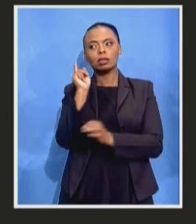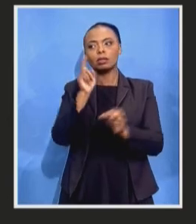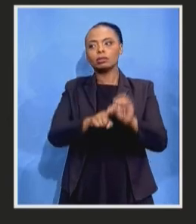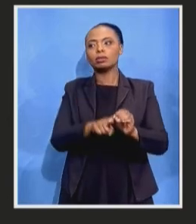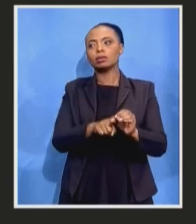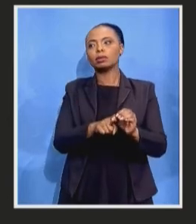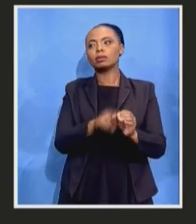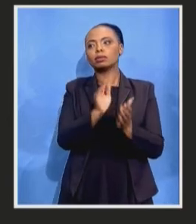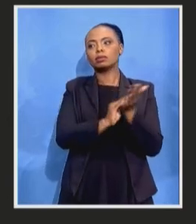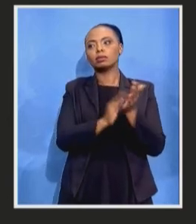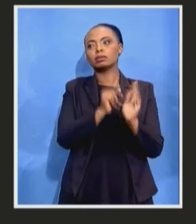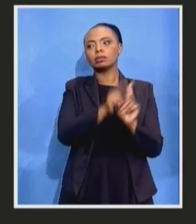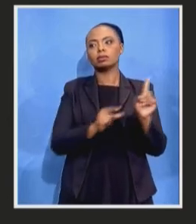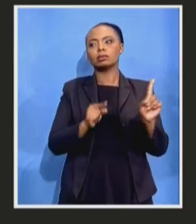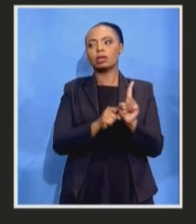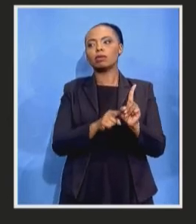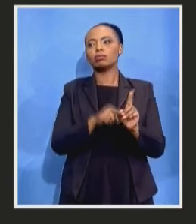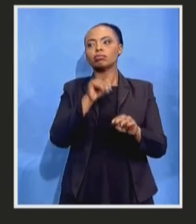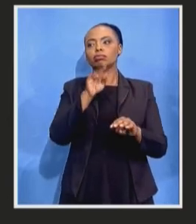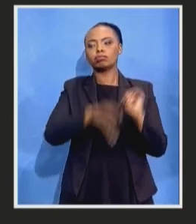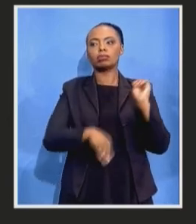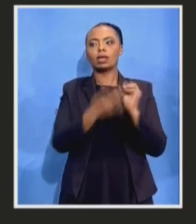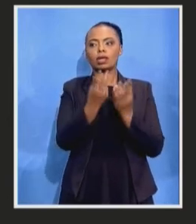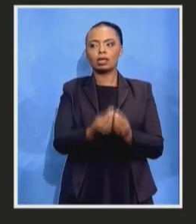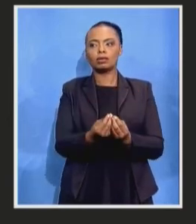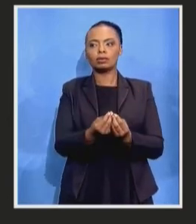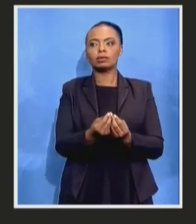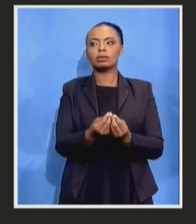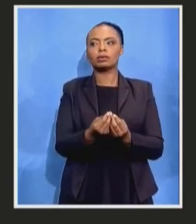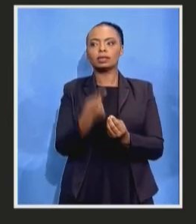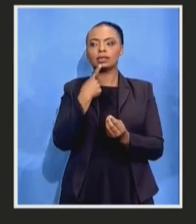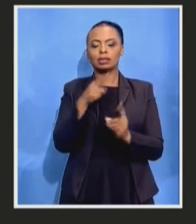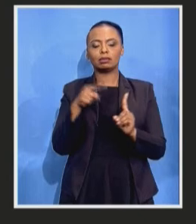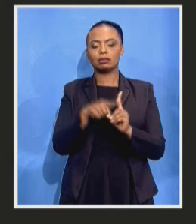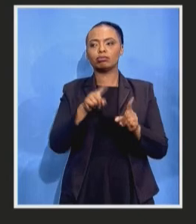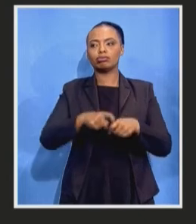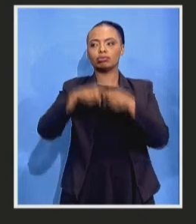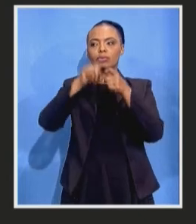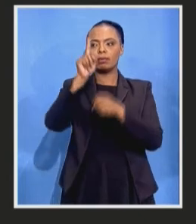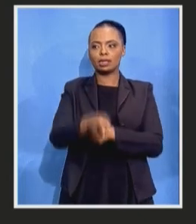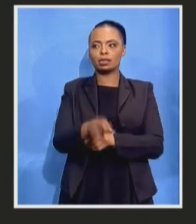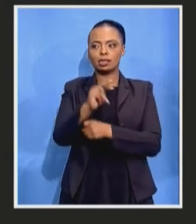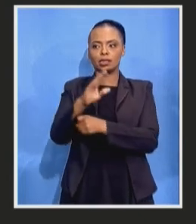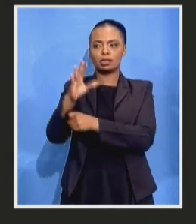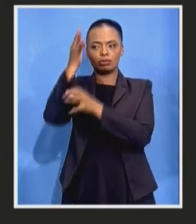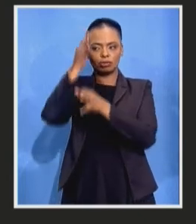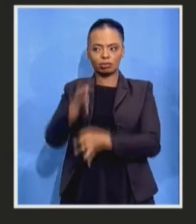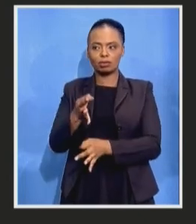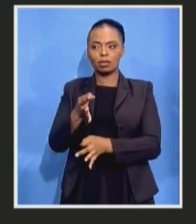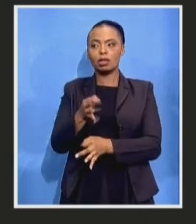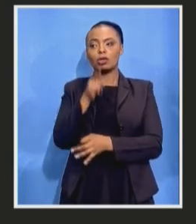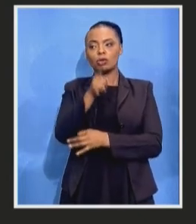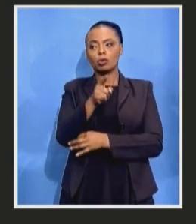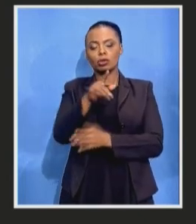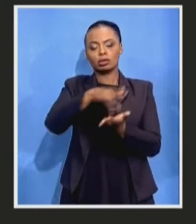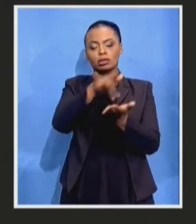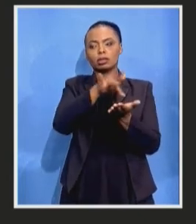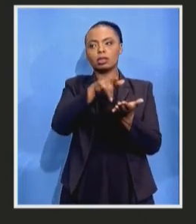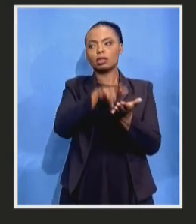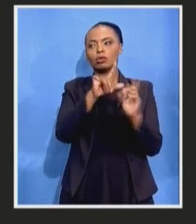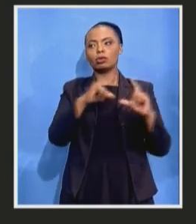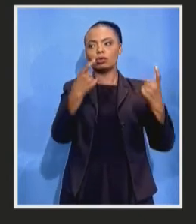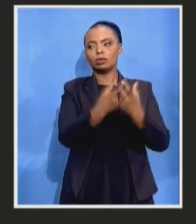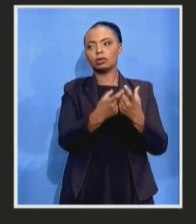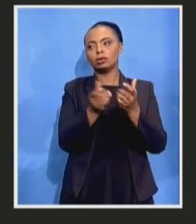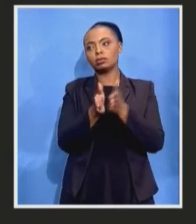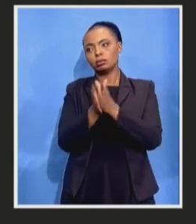has recommended that he step aside. Do you, as the Central Committee, call on the Secretary General of the African National Congress,